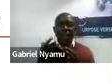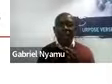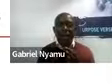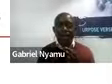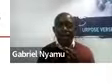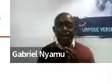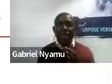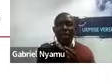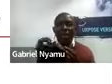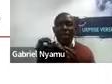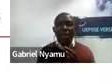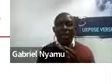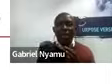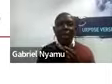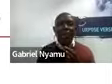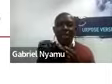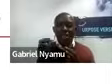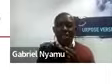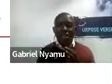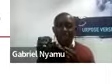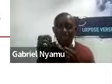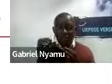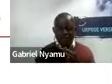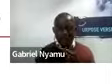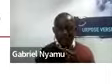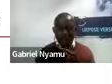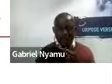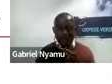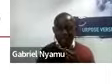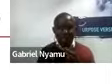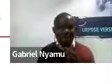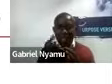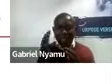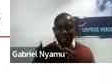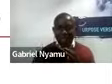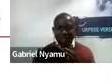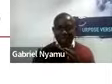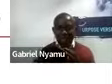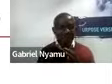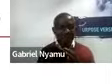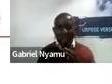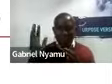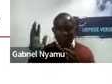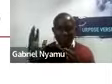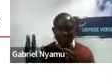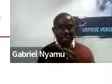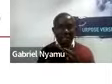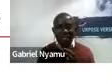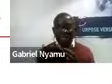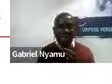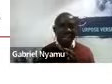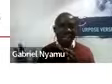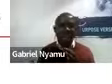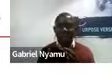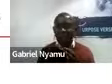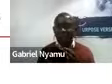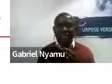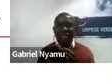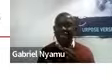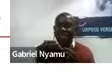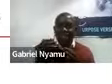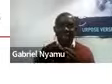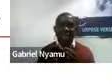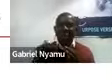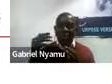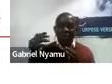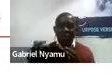that one day people will never share CVs. As a HR practitioner, I've done a lot of coaching in career,